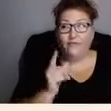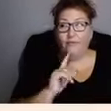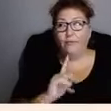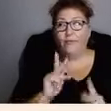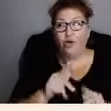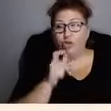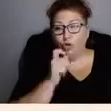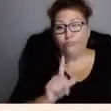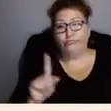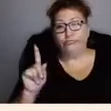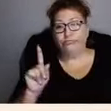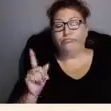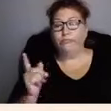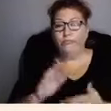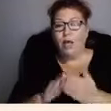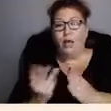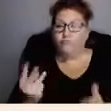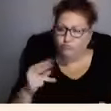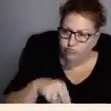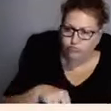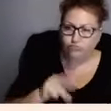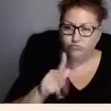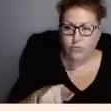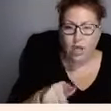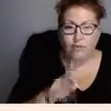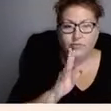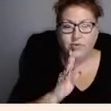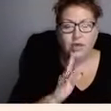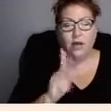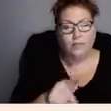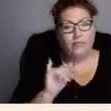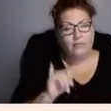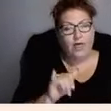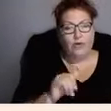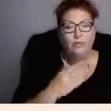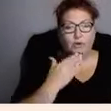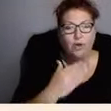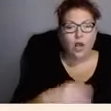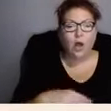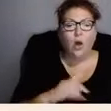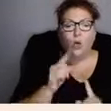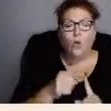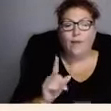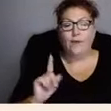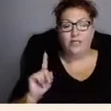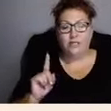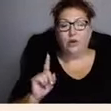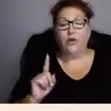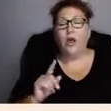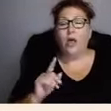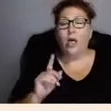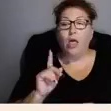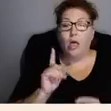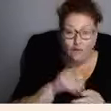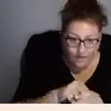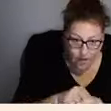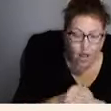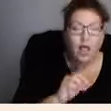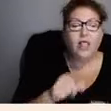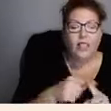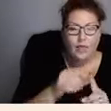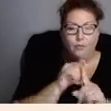then something really cool happens. When bystanders to bullying intervene, bullying stops within 10 seconds, 57% of the